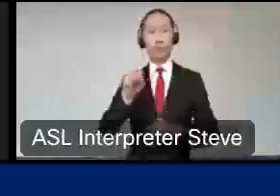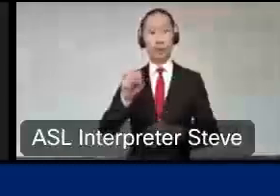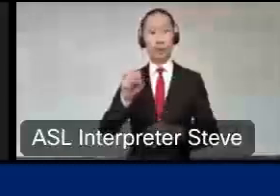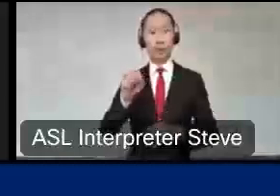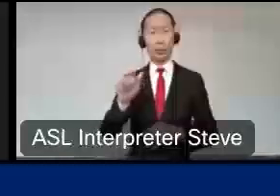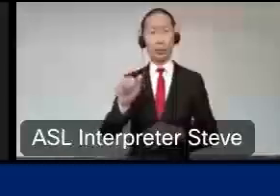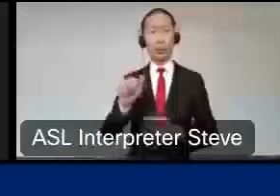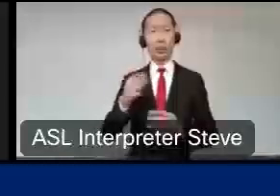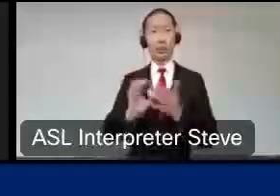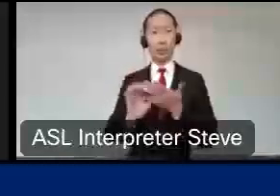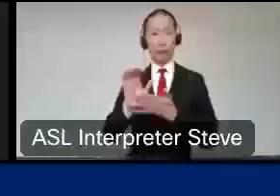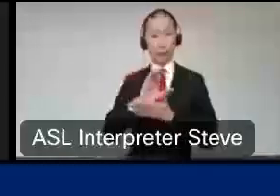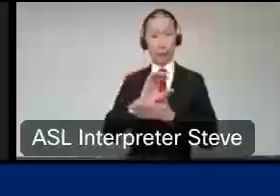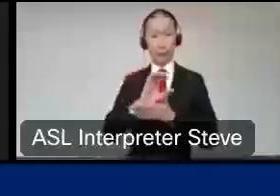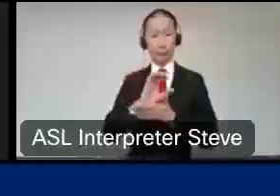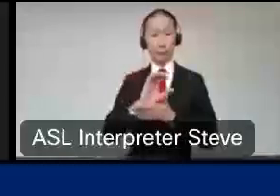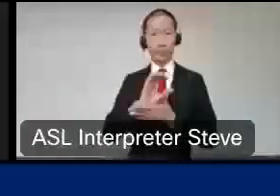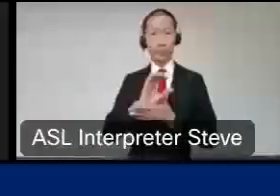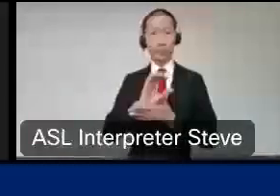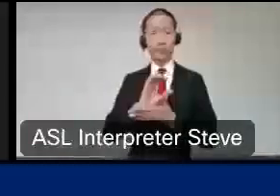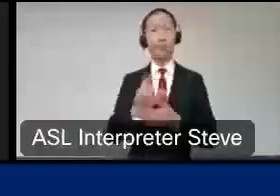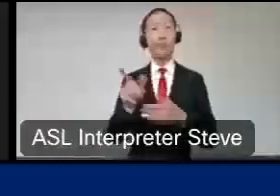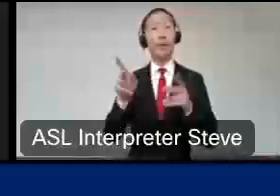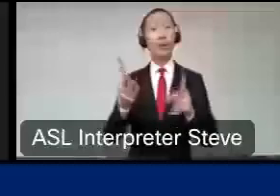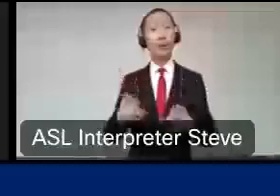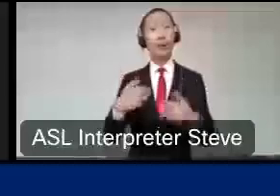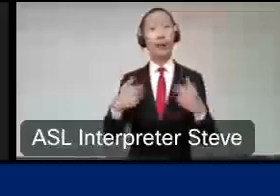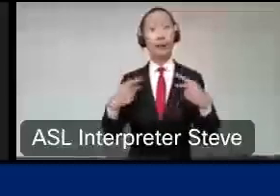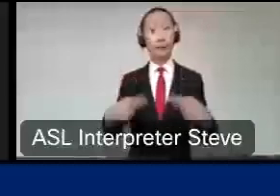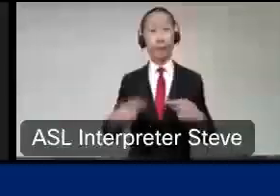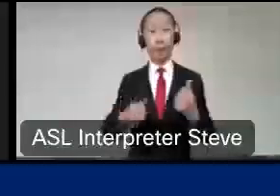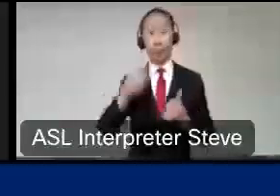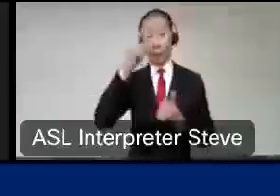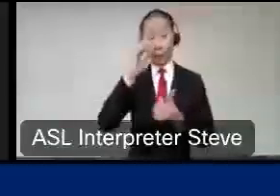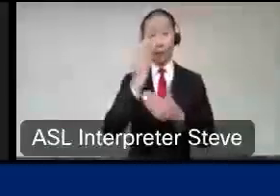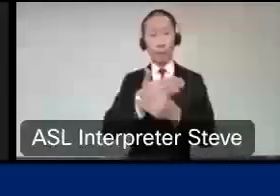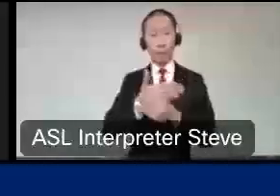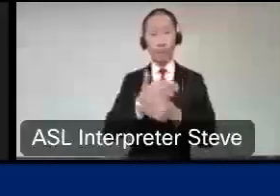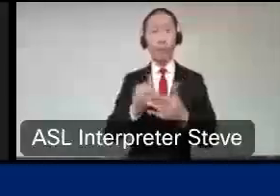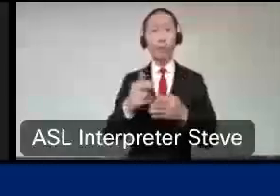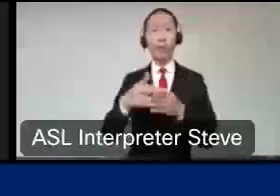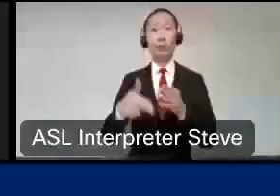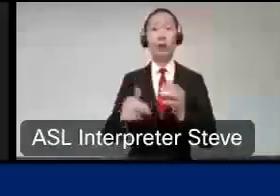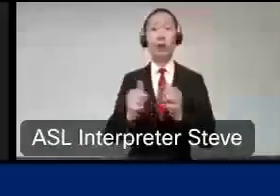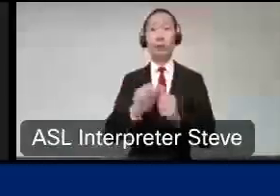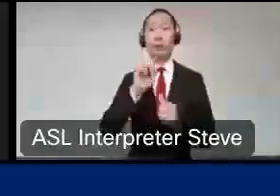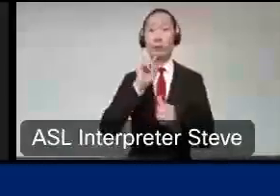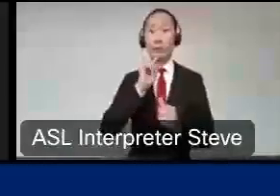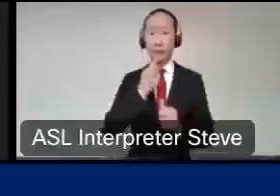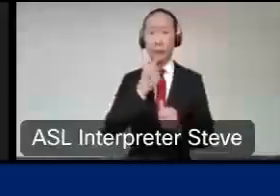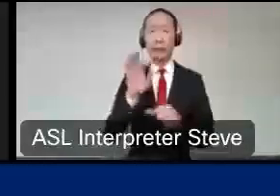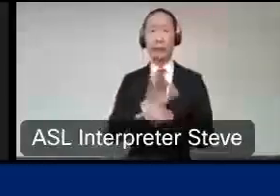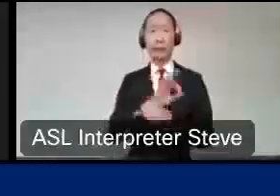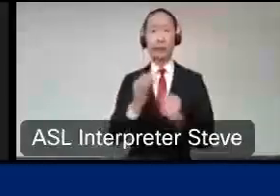Administration criteria, saying that the person has a physical or mental impairment that results in marked and severe